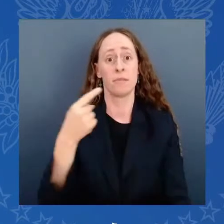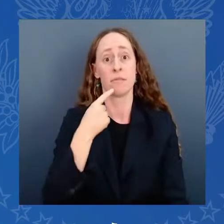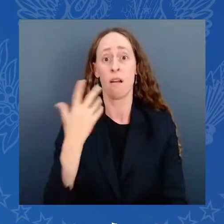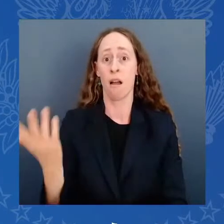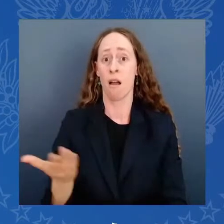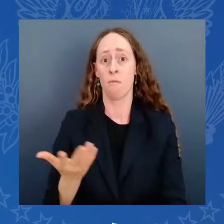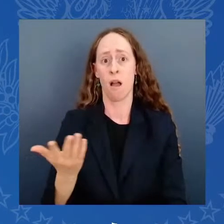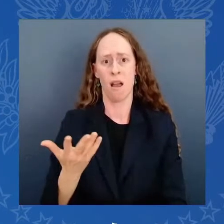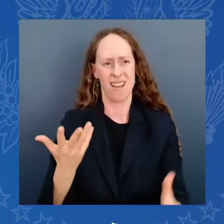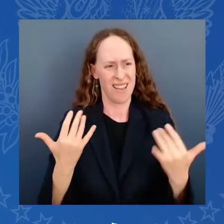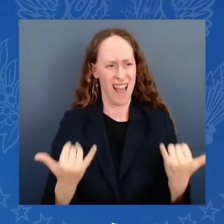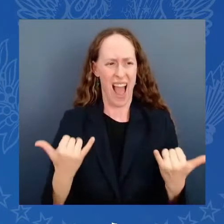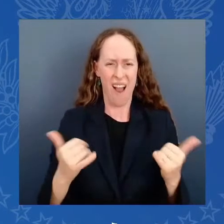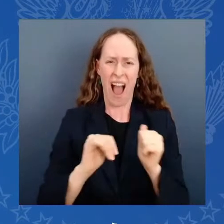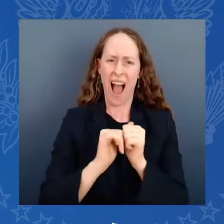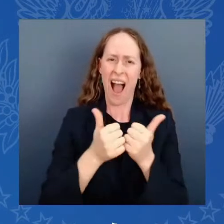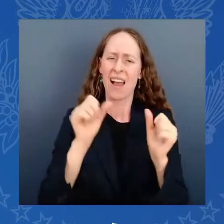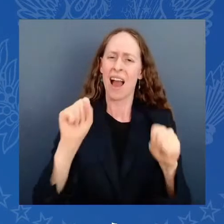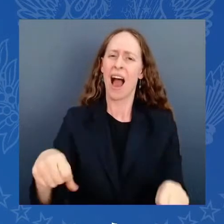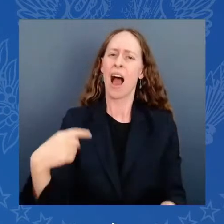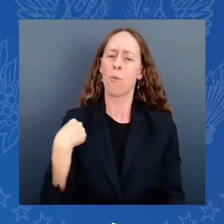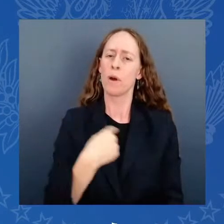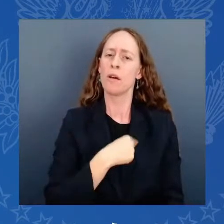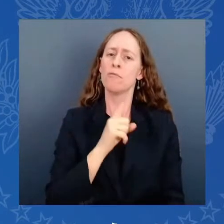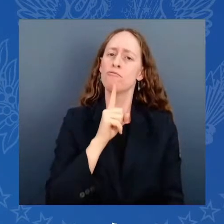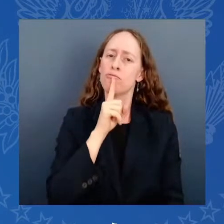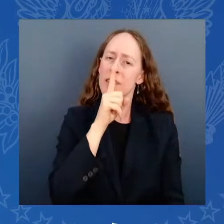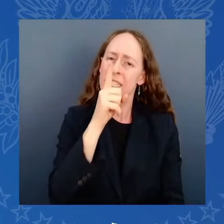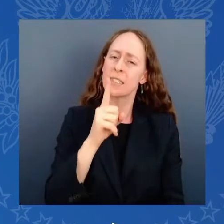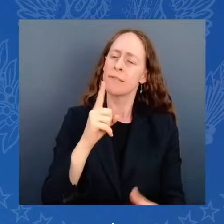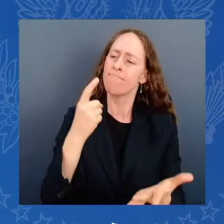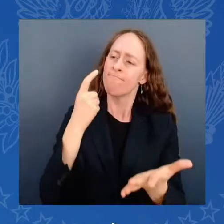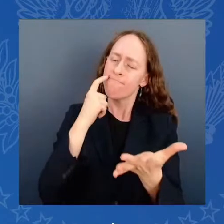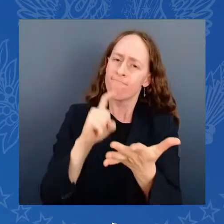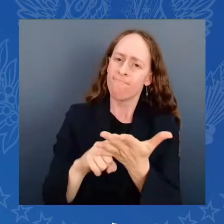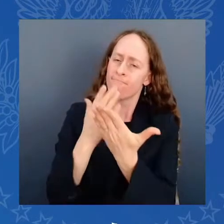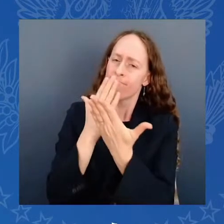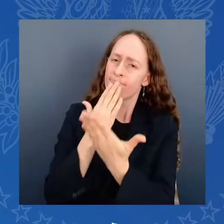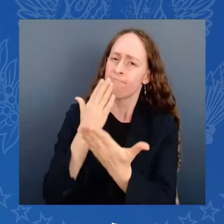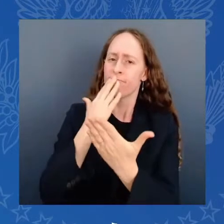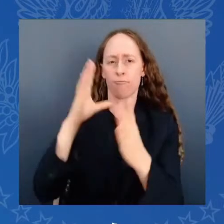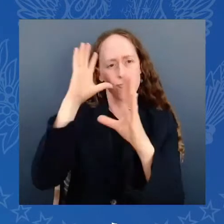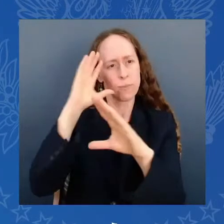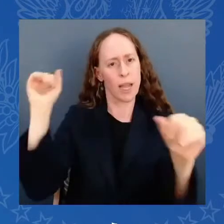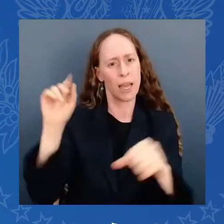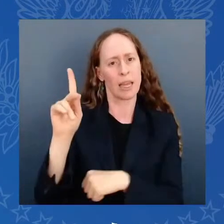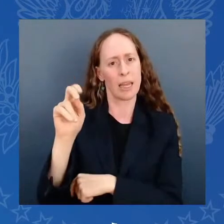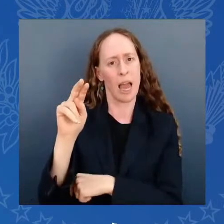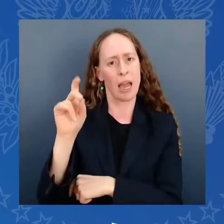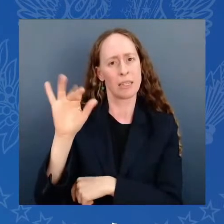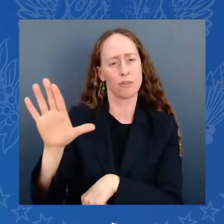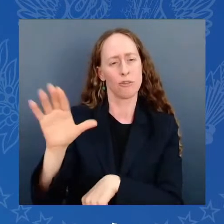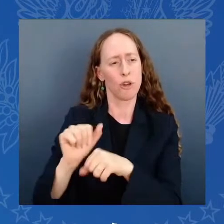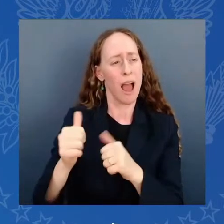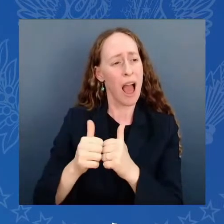memory than the earliest passage of the Civil Rights Bill." That's what he said.